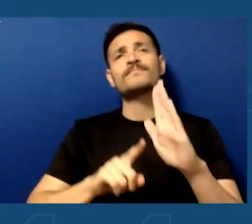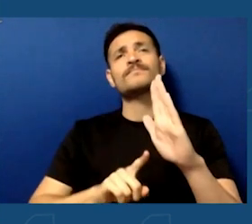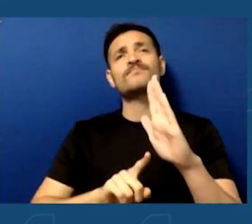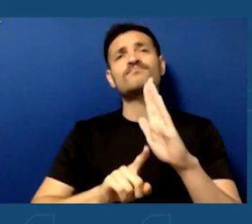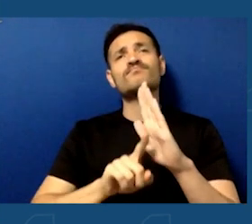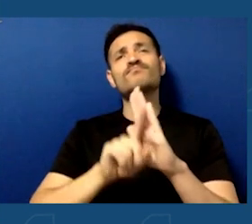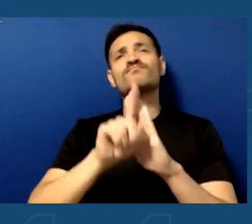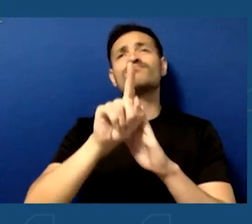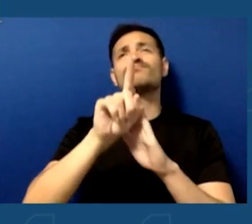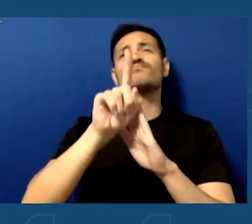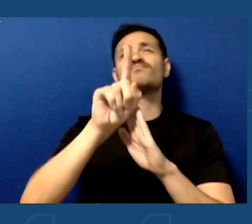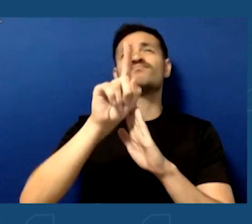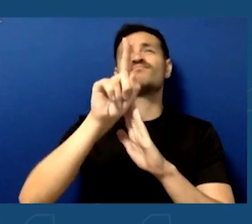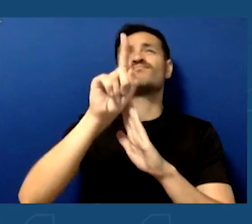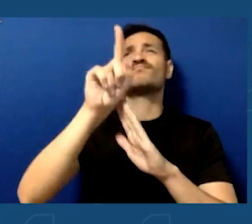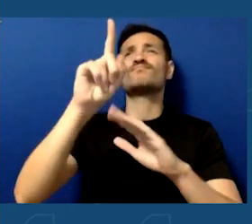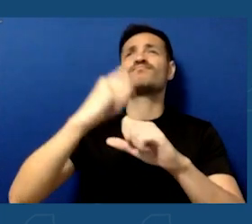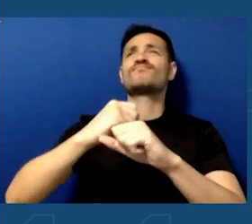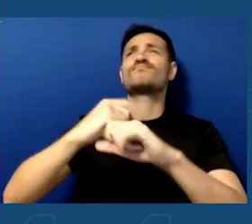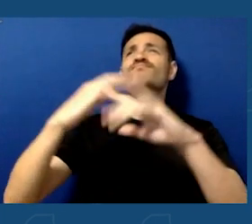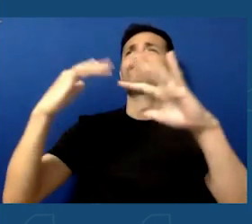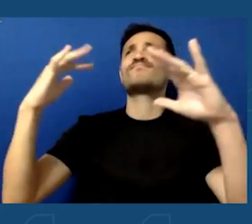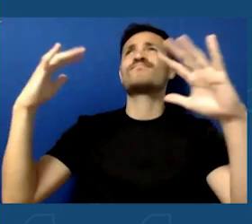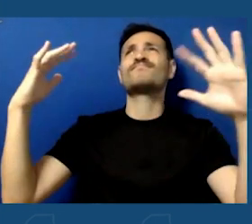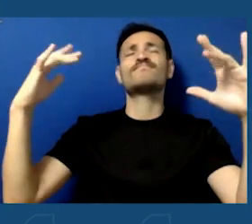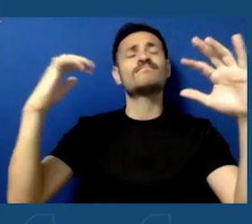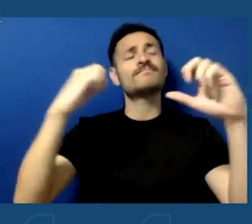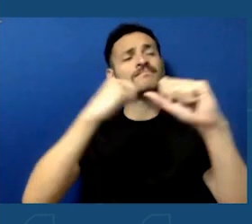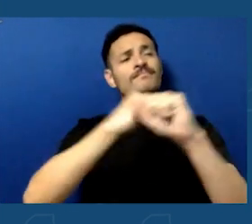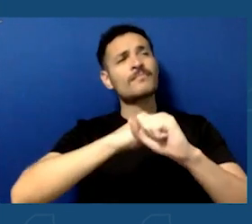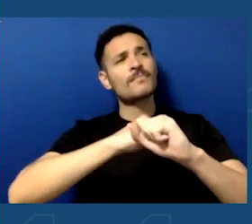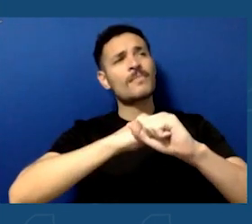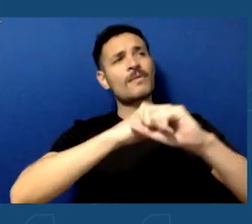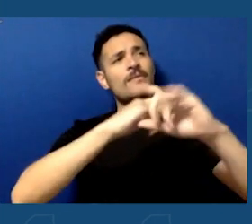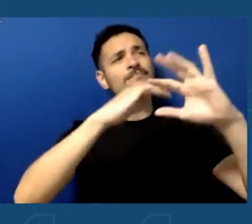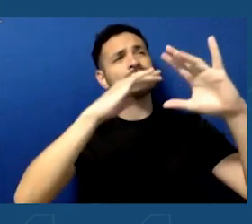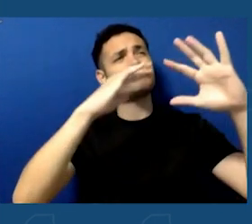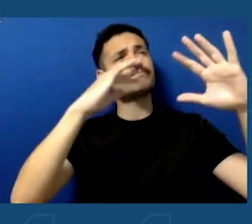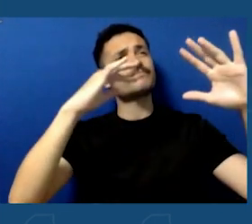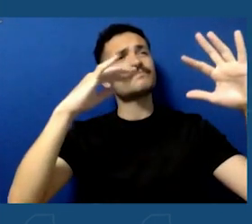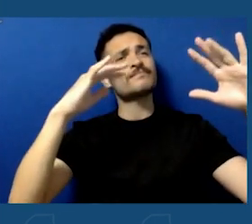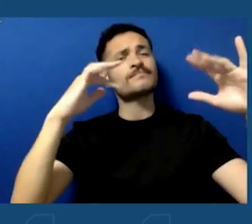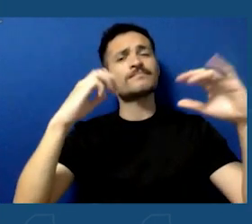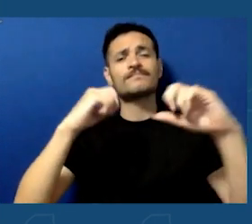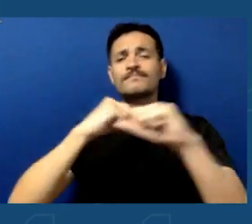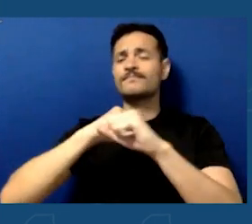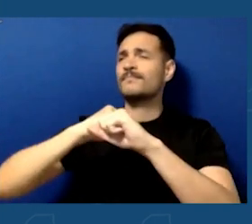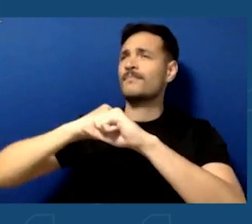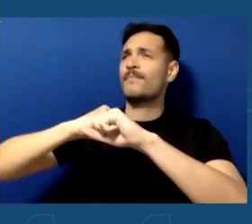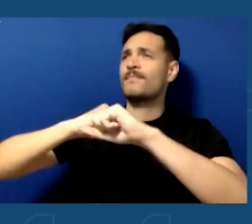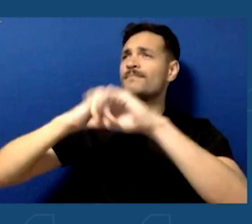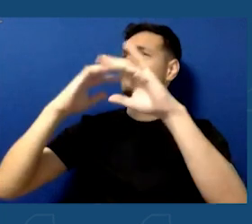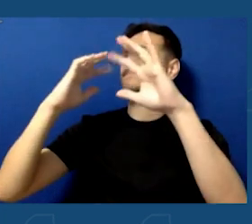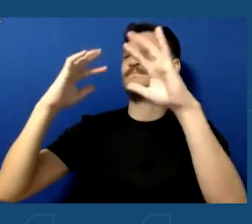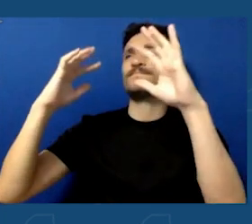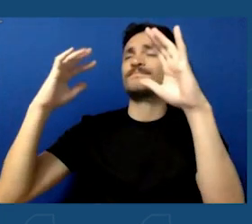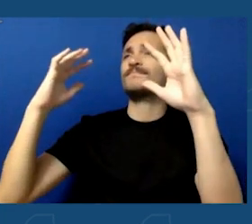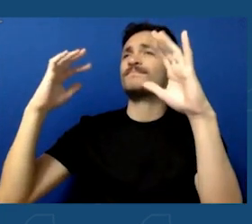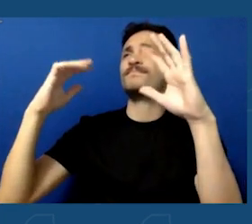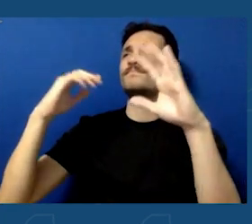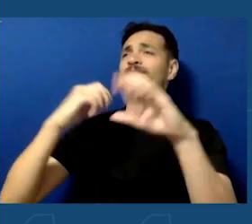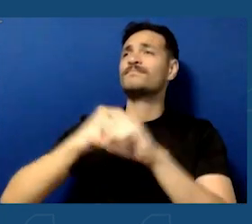rockets red clear, the bombs bursting in